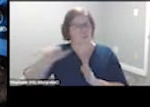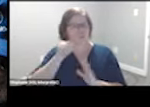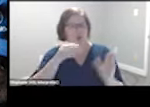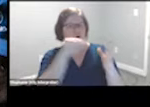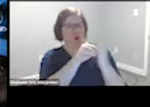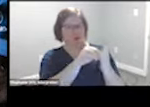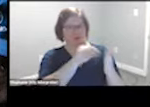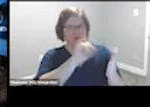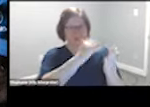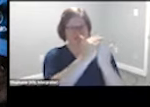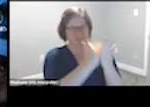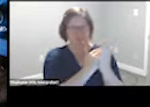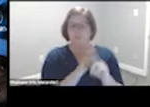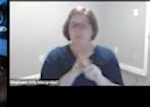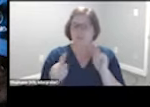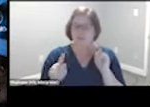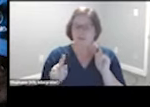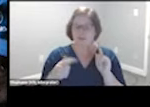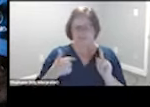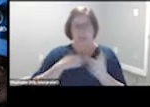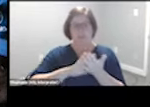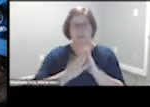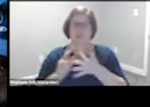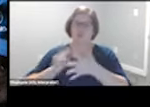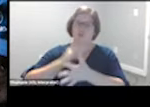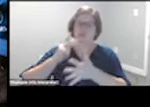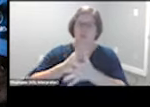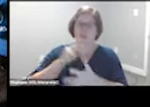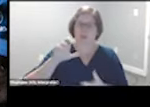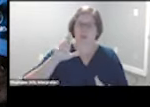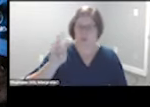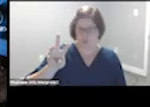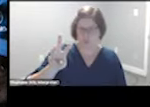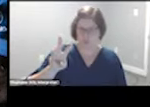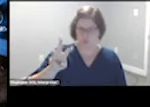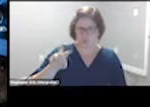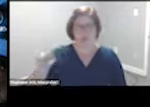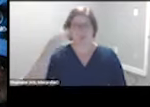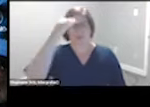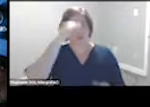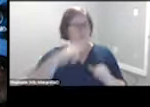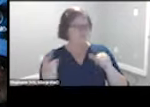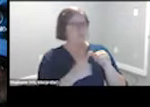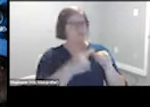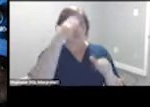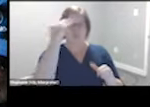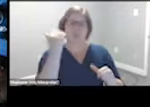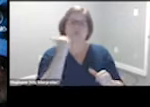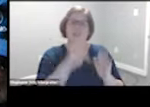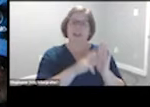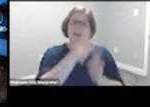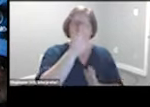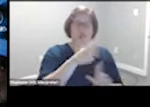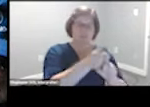list. But once I became a primary crew, once they knew that first Korean astronaut is a female, and she changed her